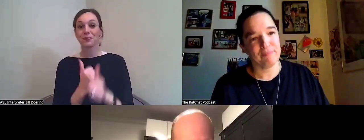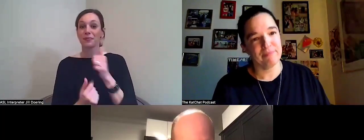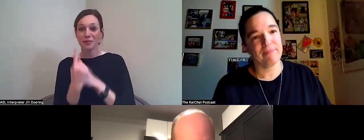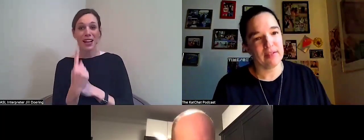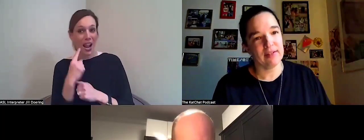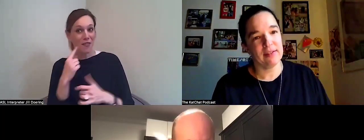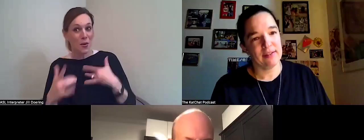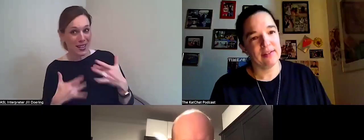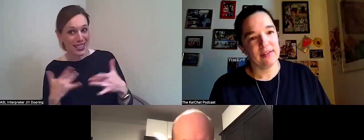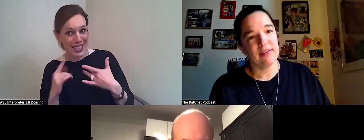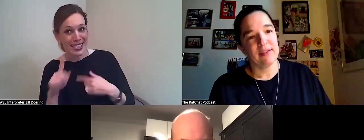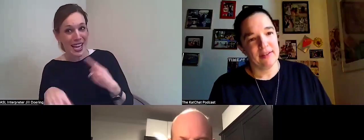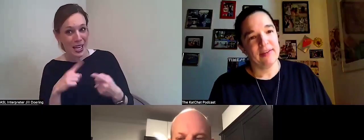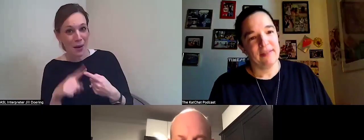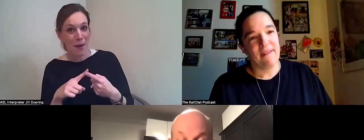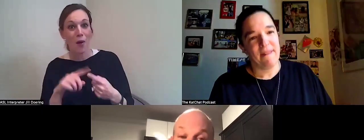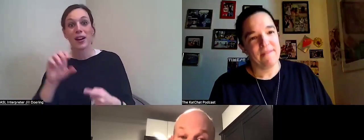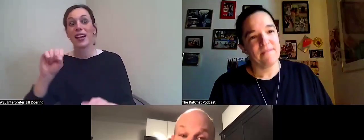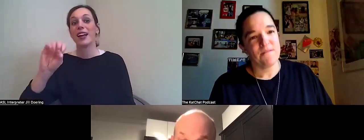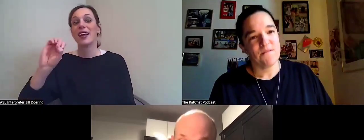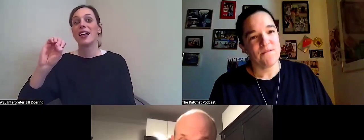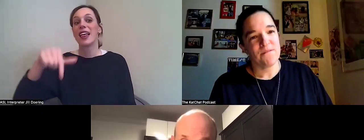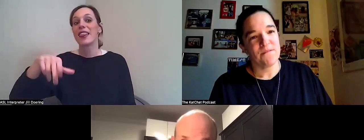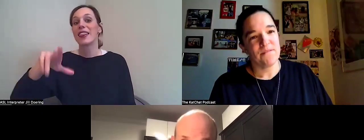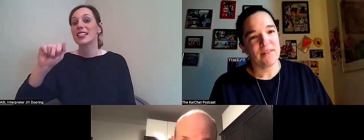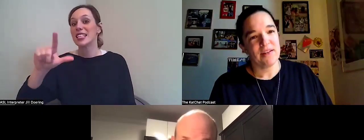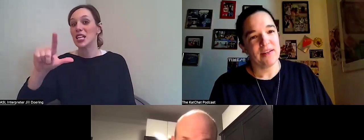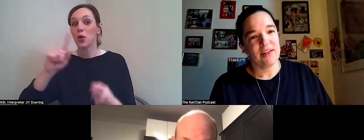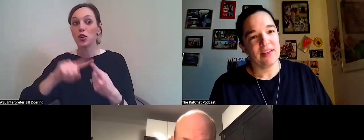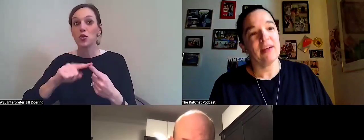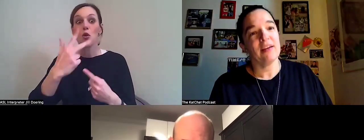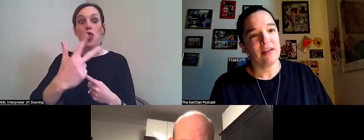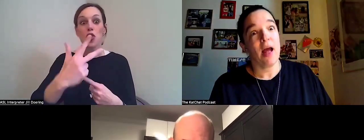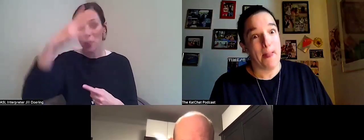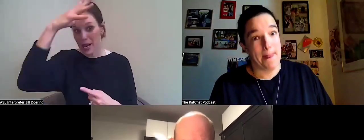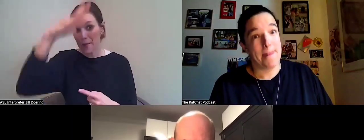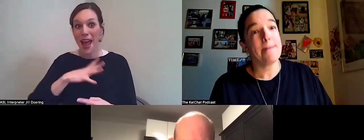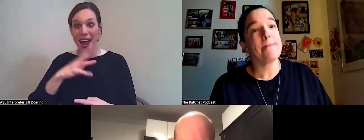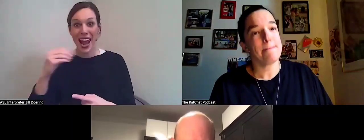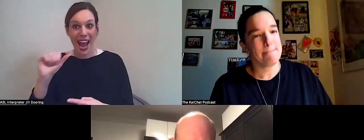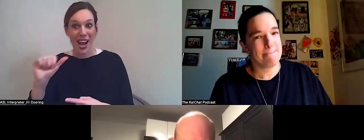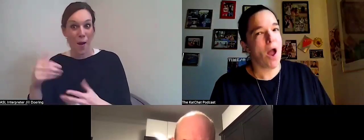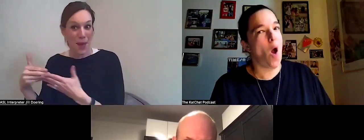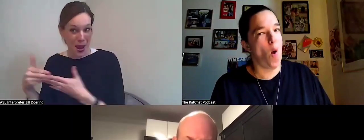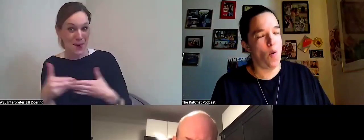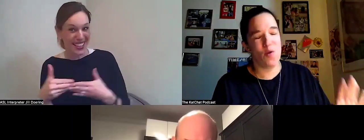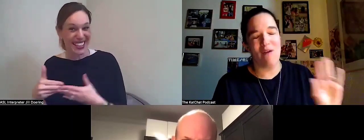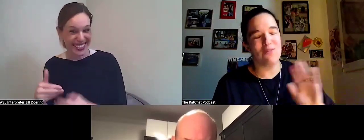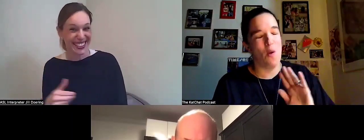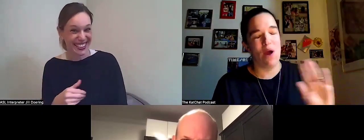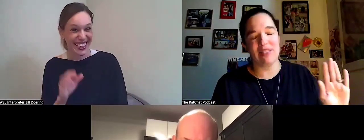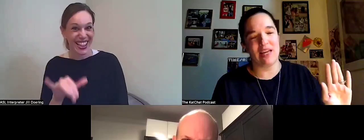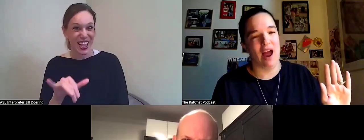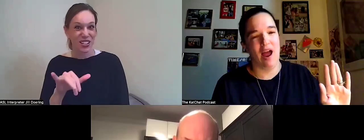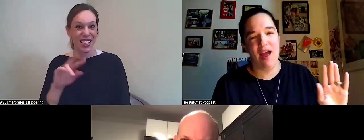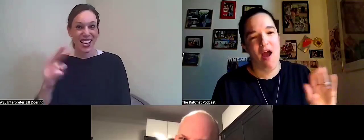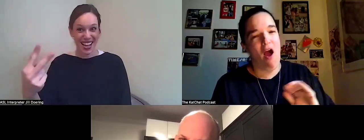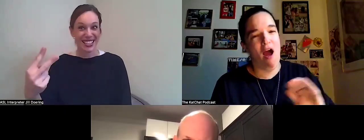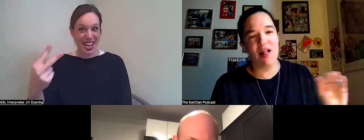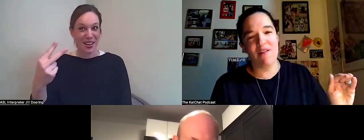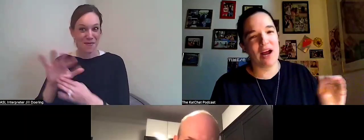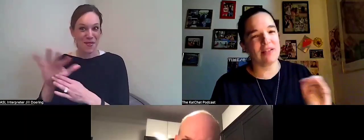excited about the sequel to Three Men and a Baby. Oh, yeah, that one Oh, I think is the gonna right go.